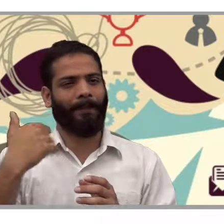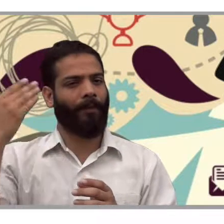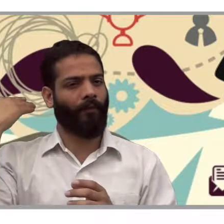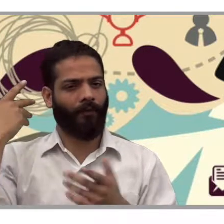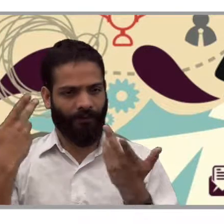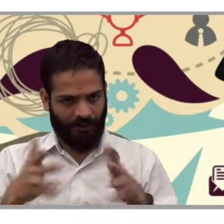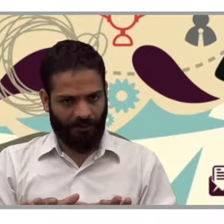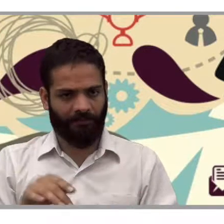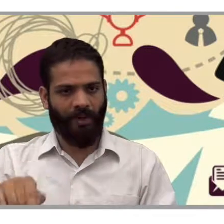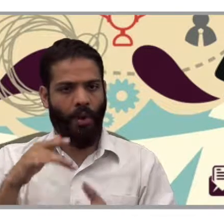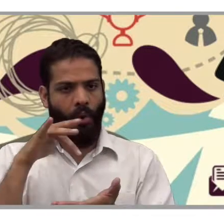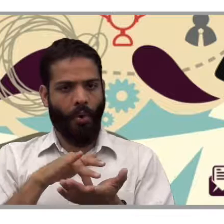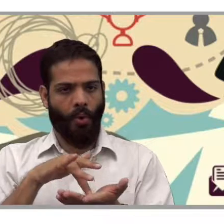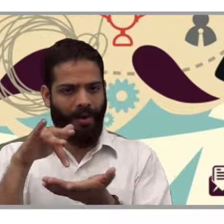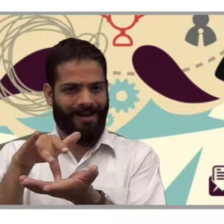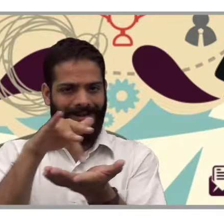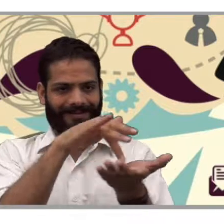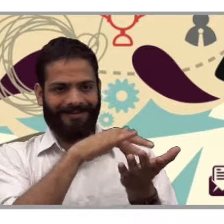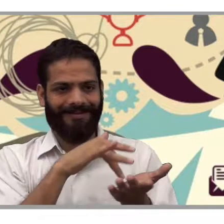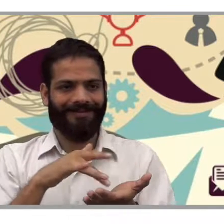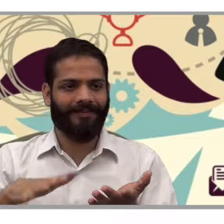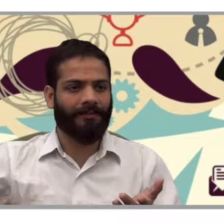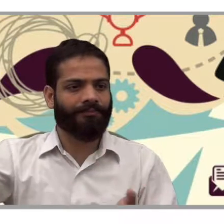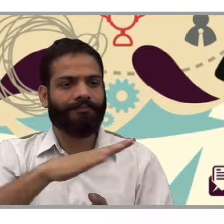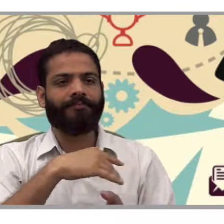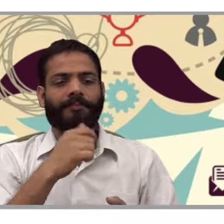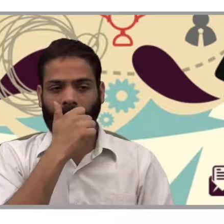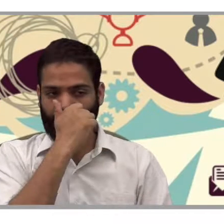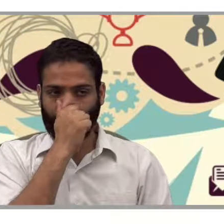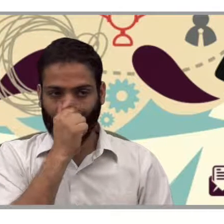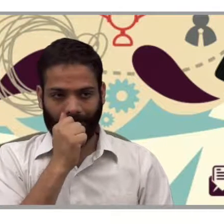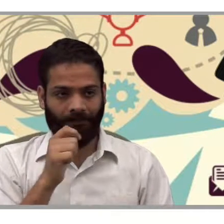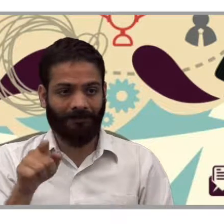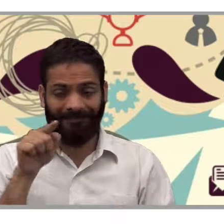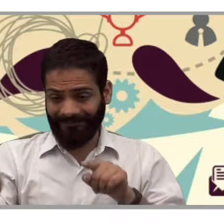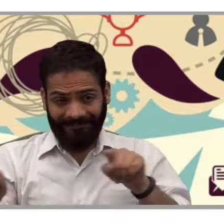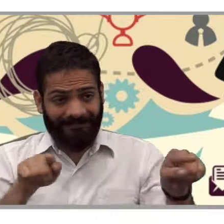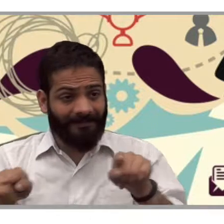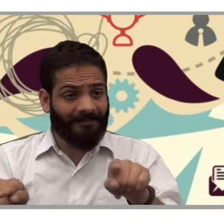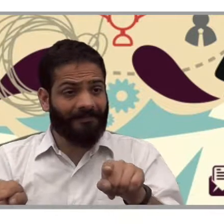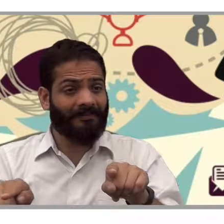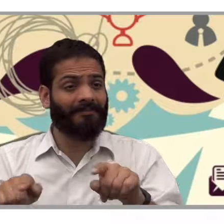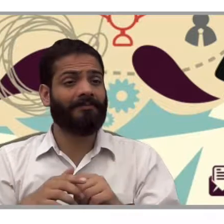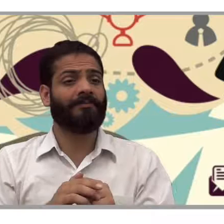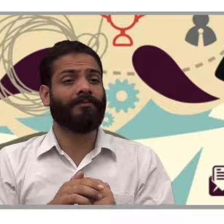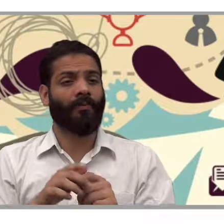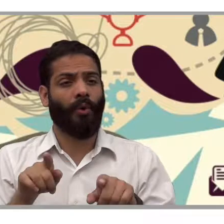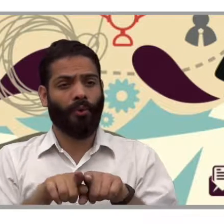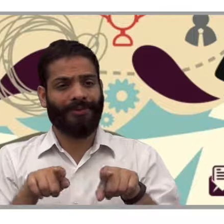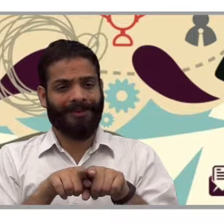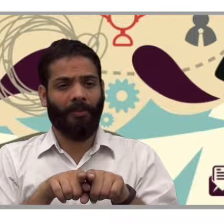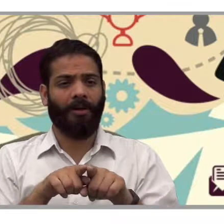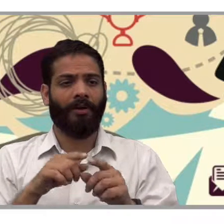In Unit 3, we study that localization and indexing, although similar in articulatory